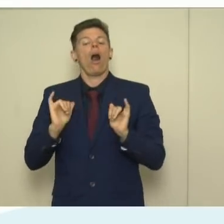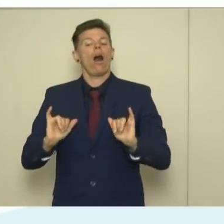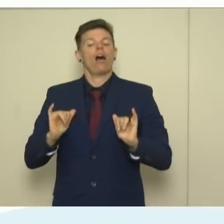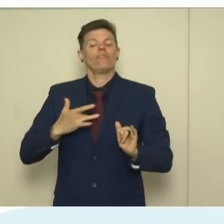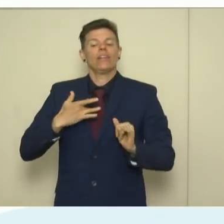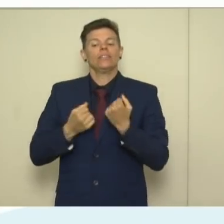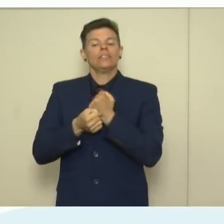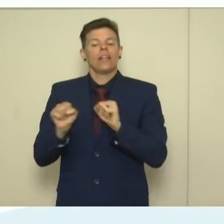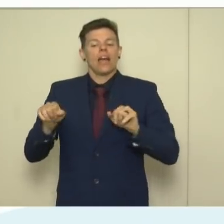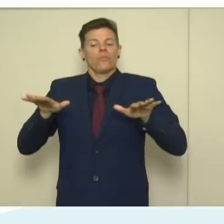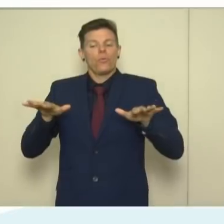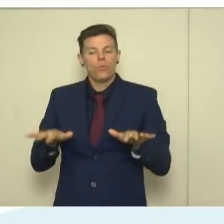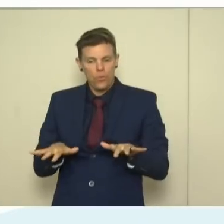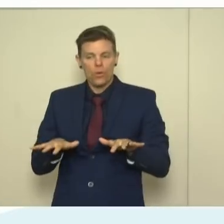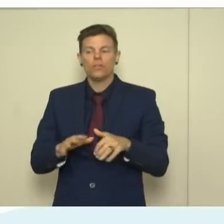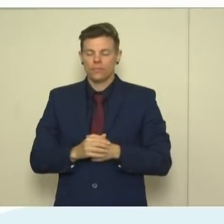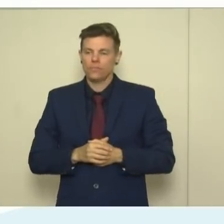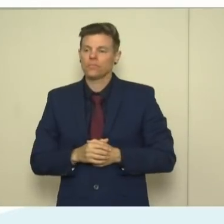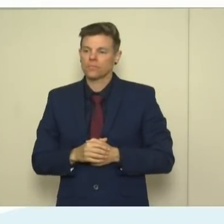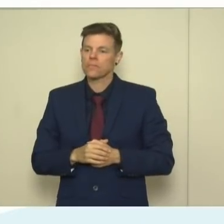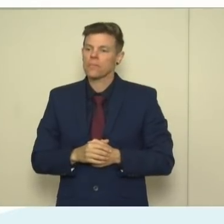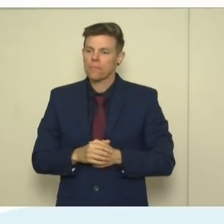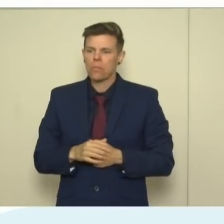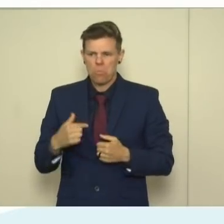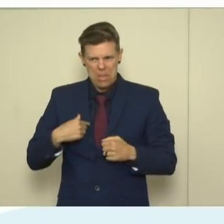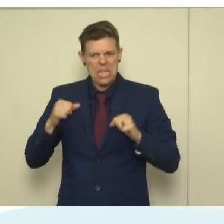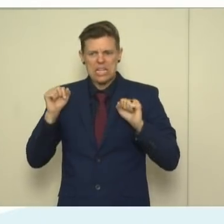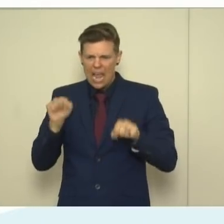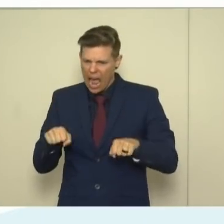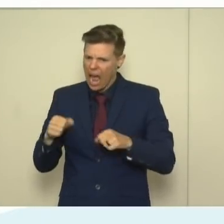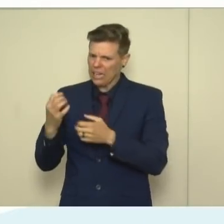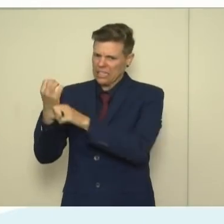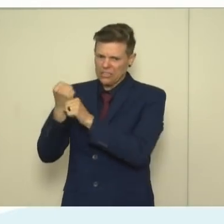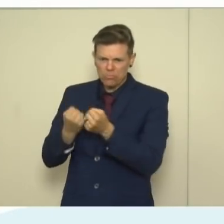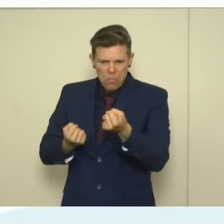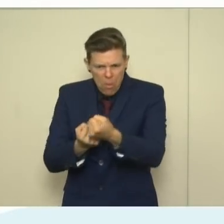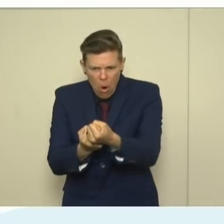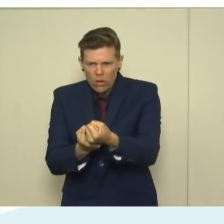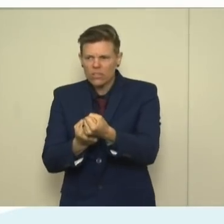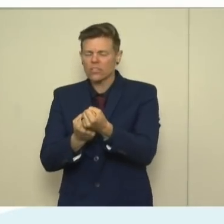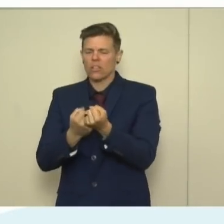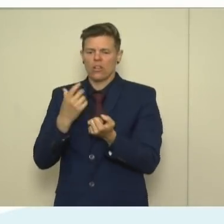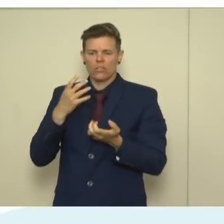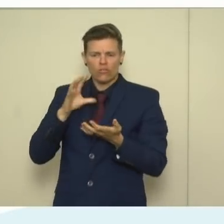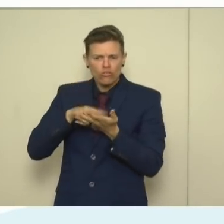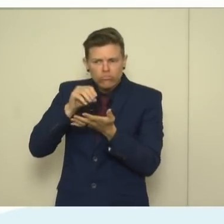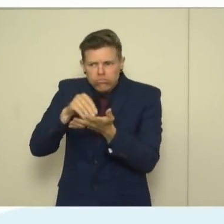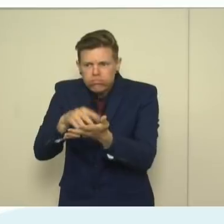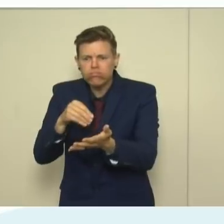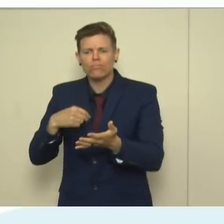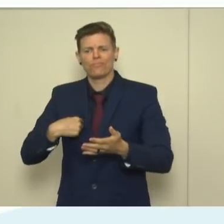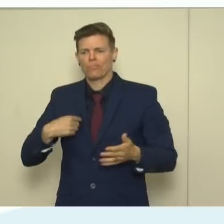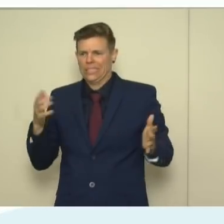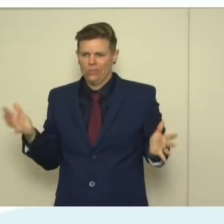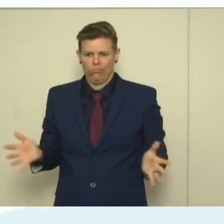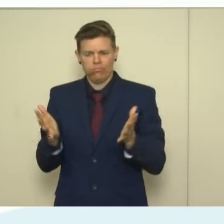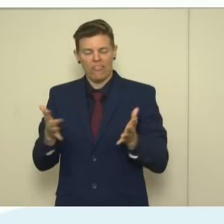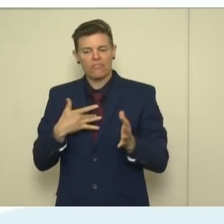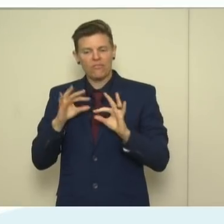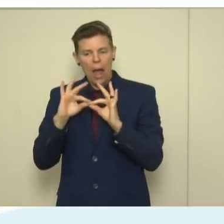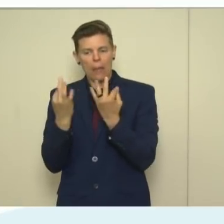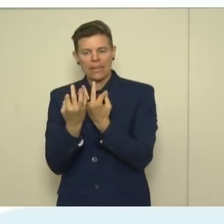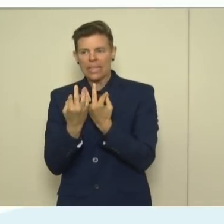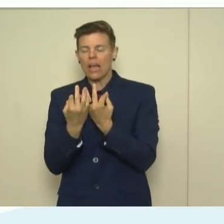is a place where they can get support, where they can learn, and we really want to encourage families to learn more about the COVID safe